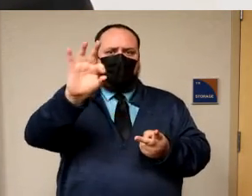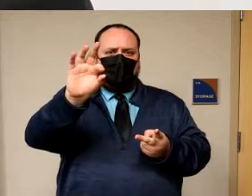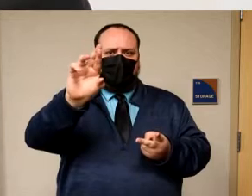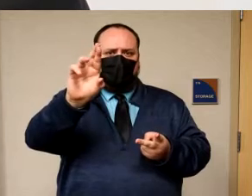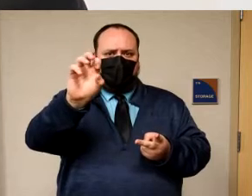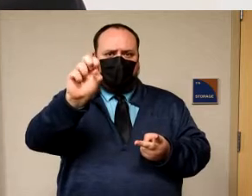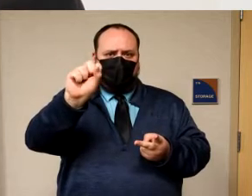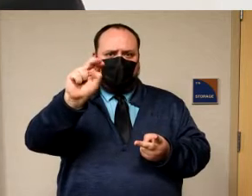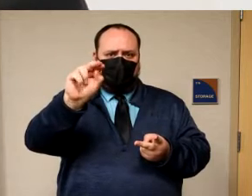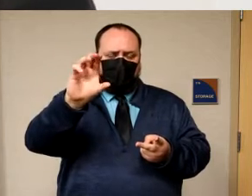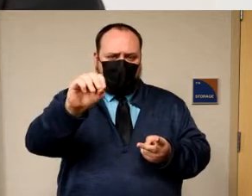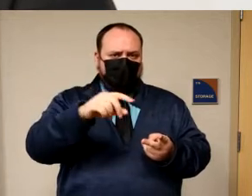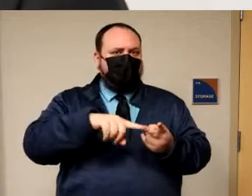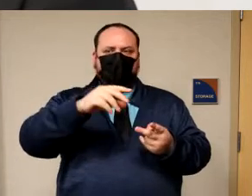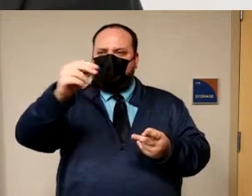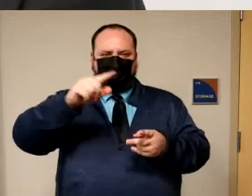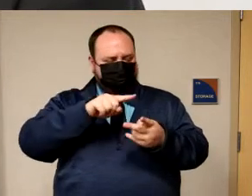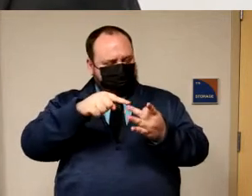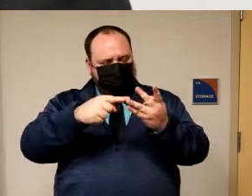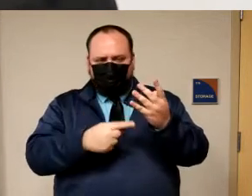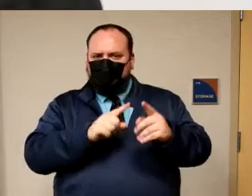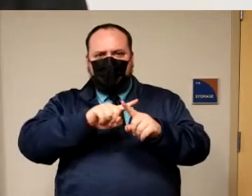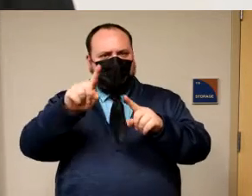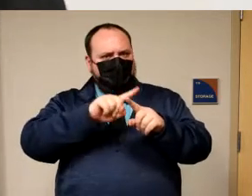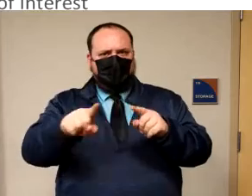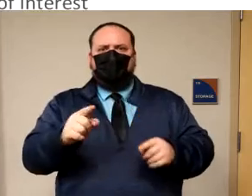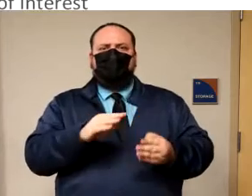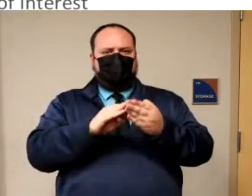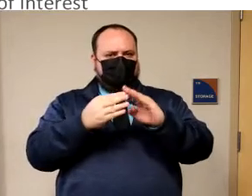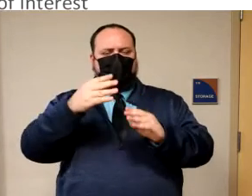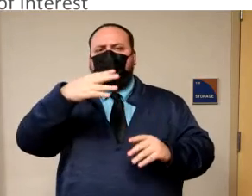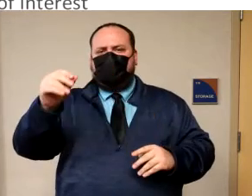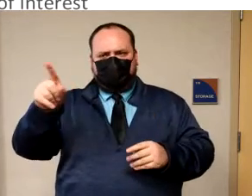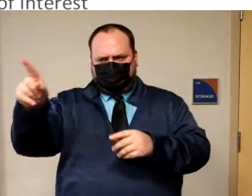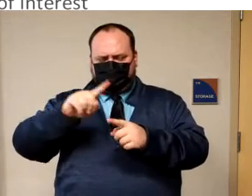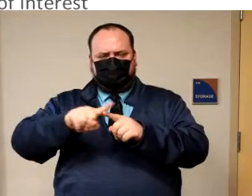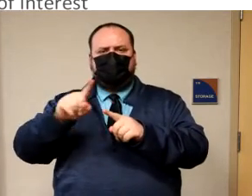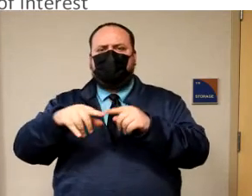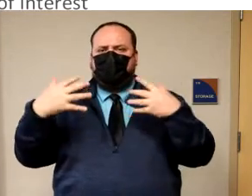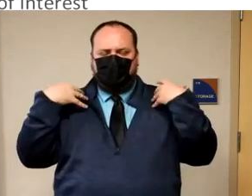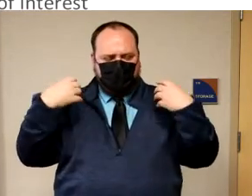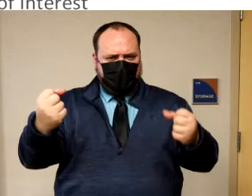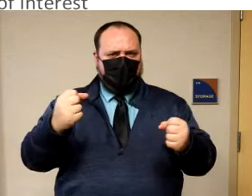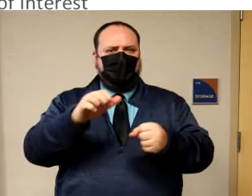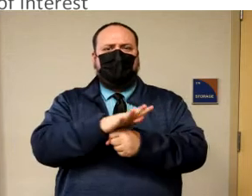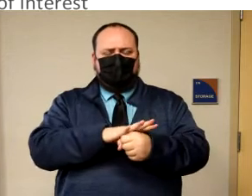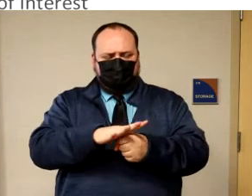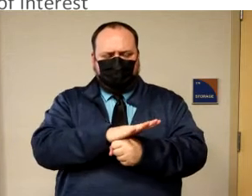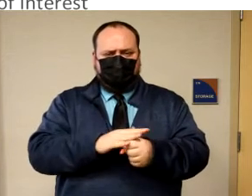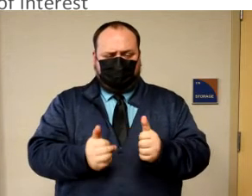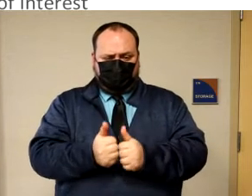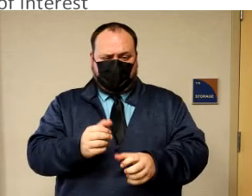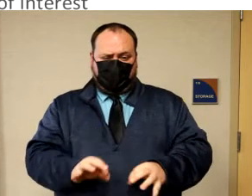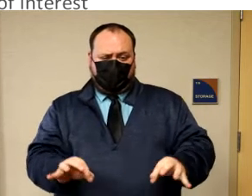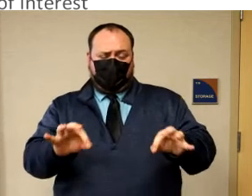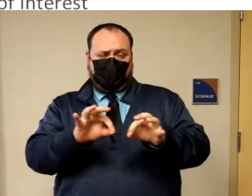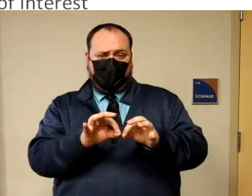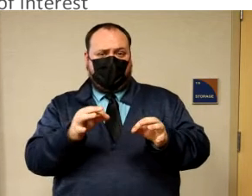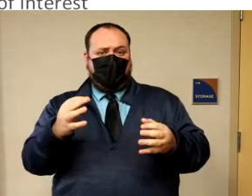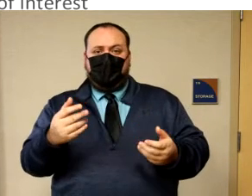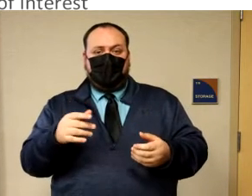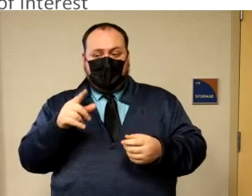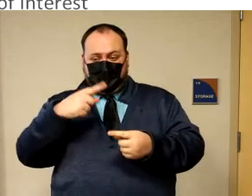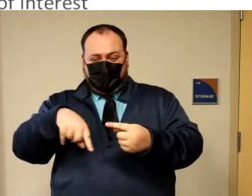Supervisors, as well as other cities, districts, and health districts. The most important thing about redistricting